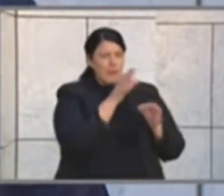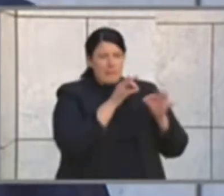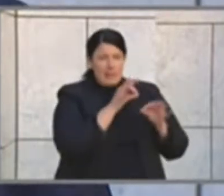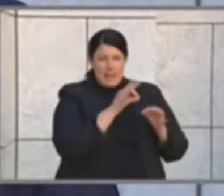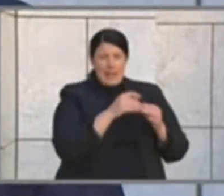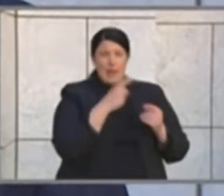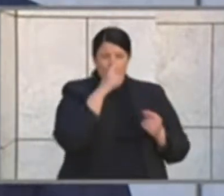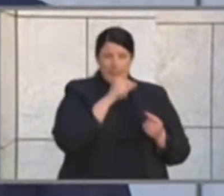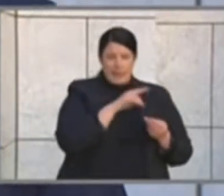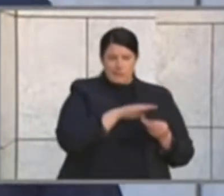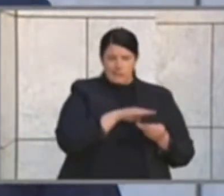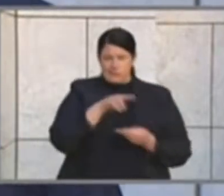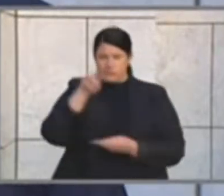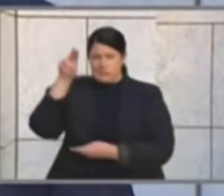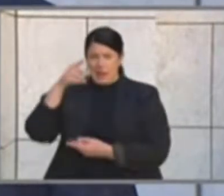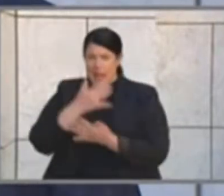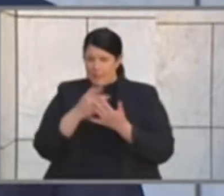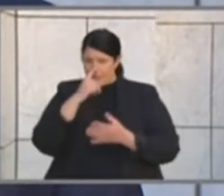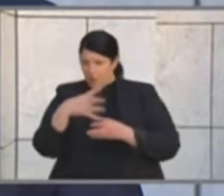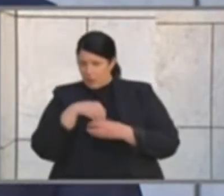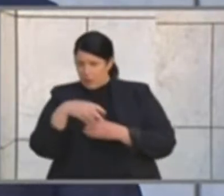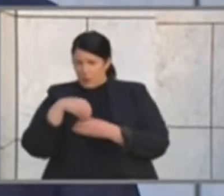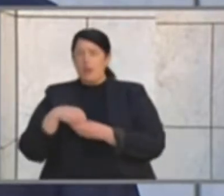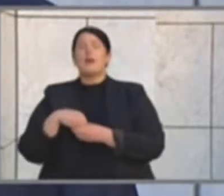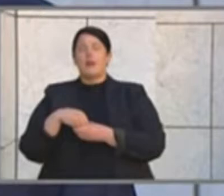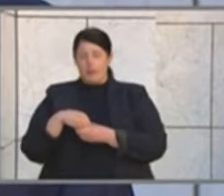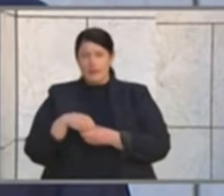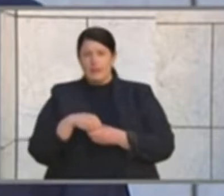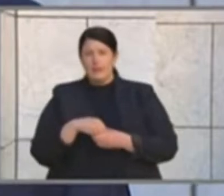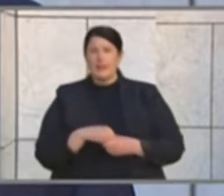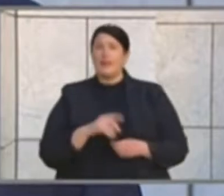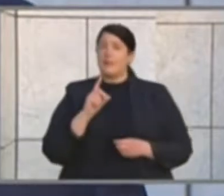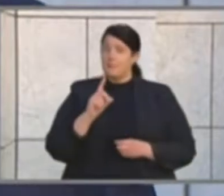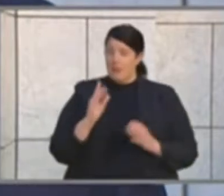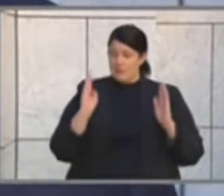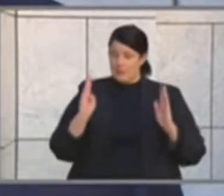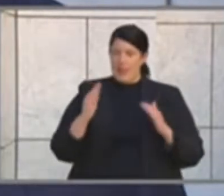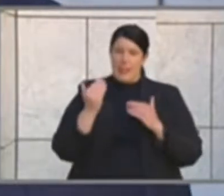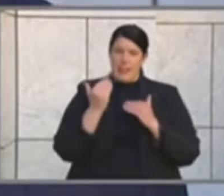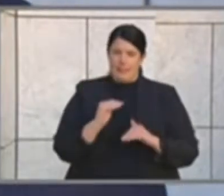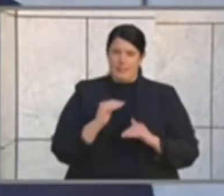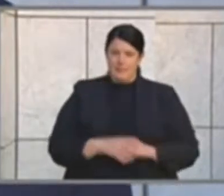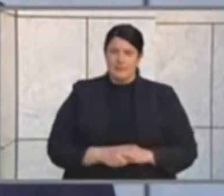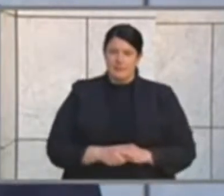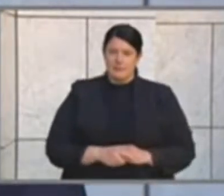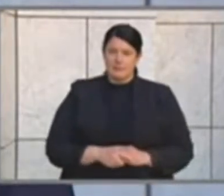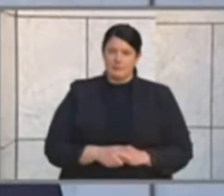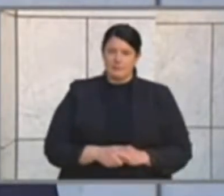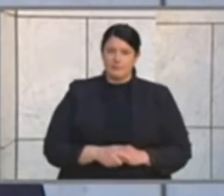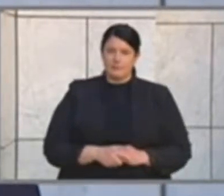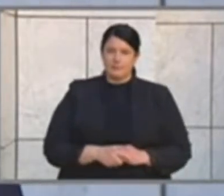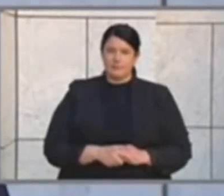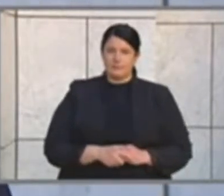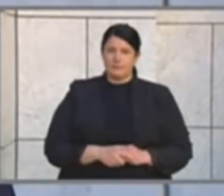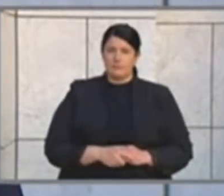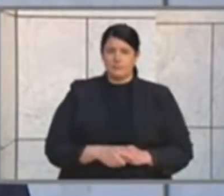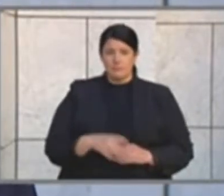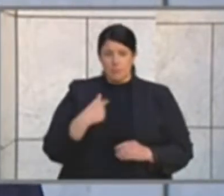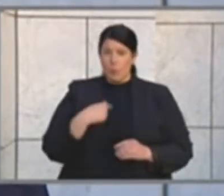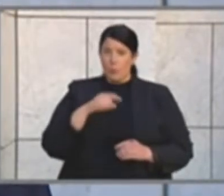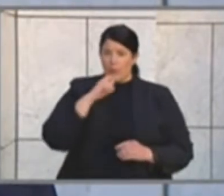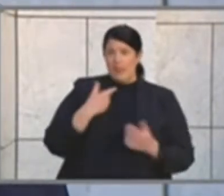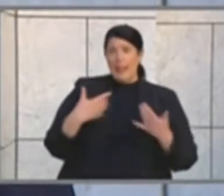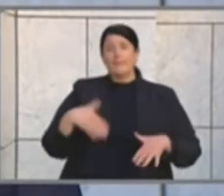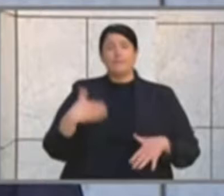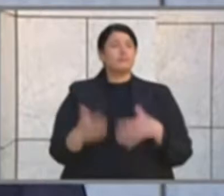was scalable. And this is all the case. But when you move a program as quickly as this, then you anticipate that there